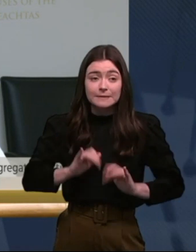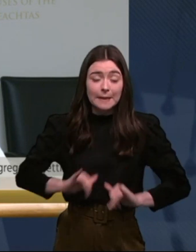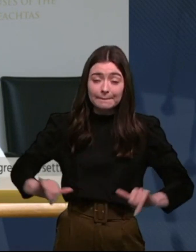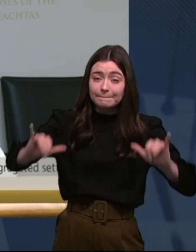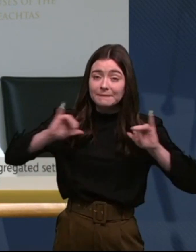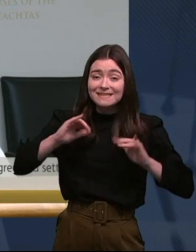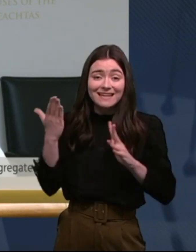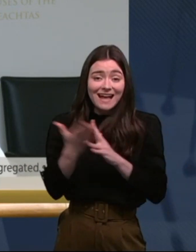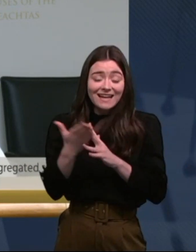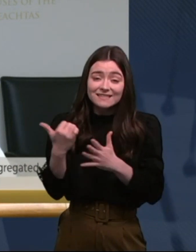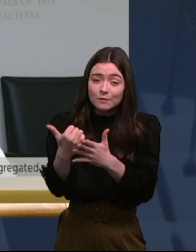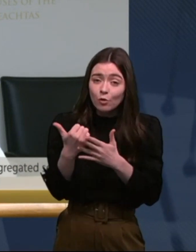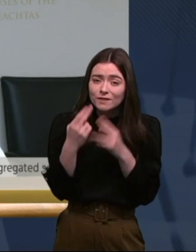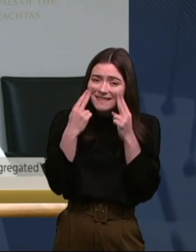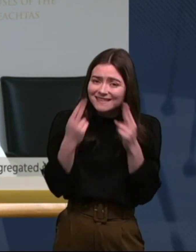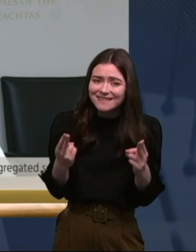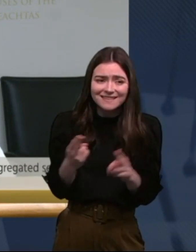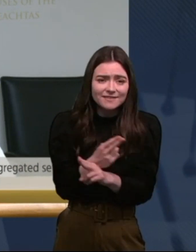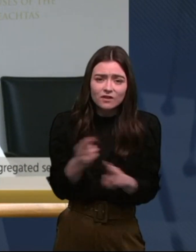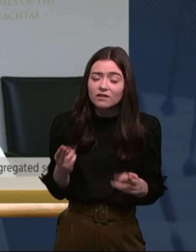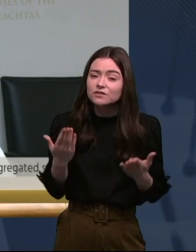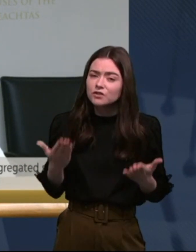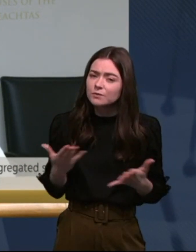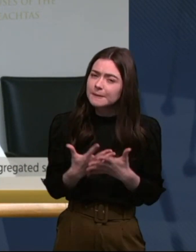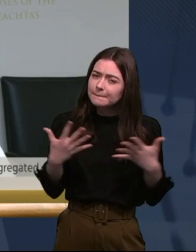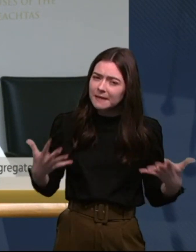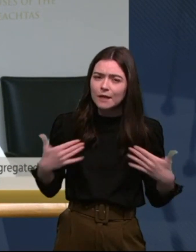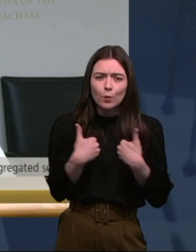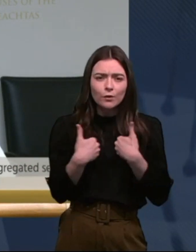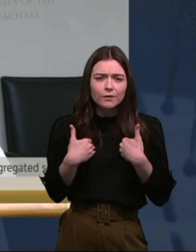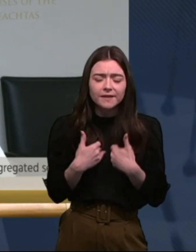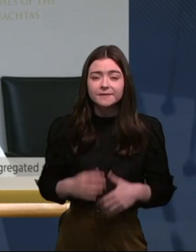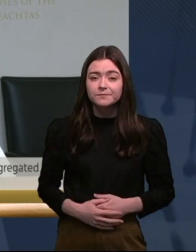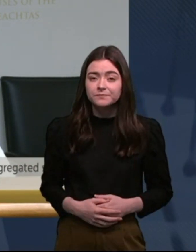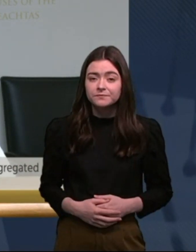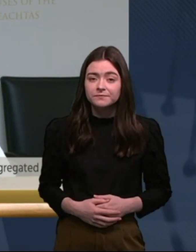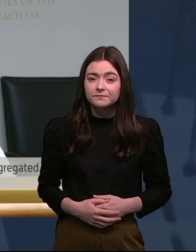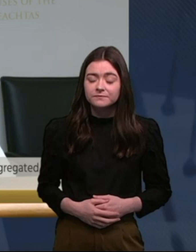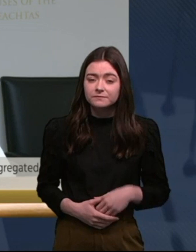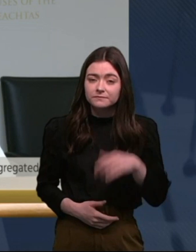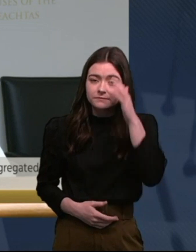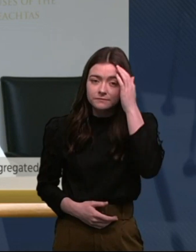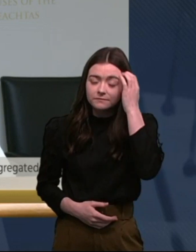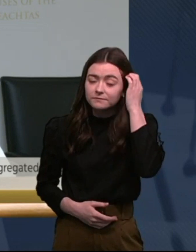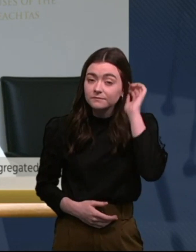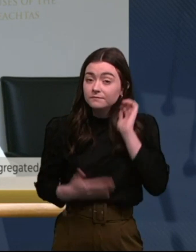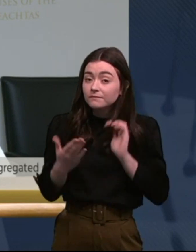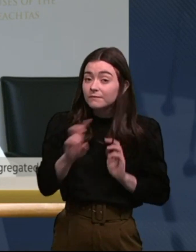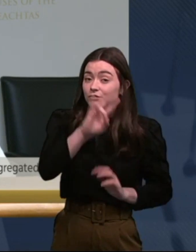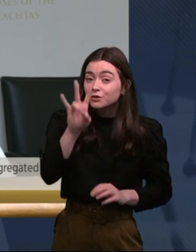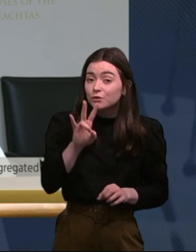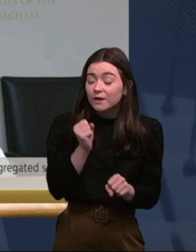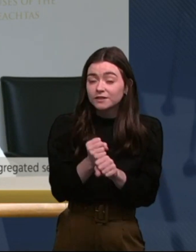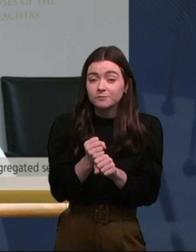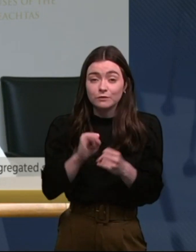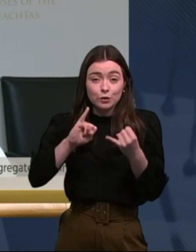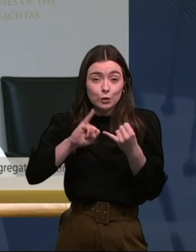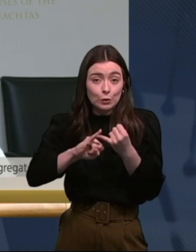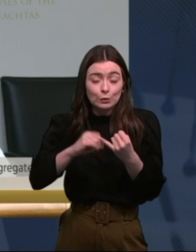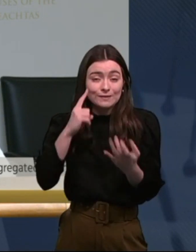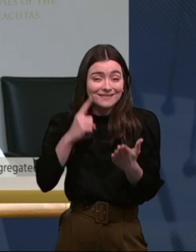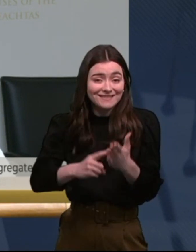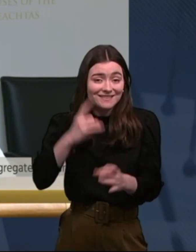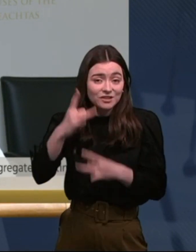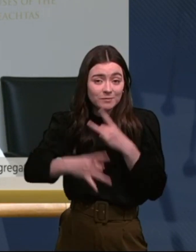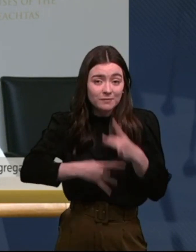the supports they need are not. So it's a huge concern. To your question, who is the decision maker